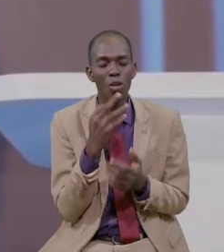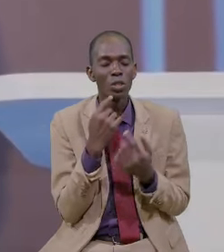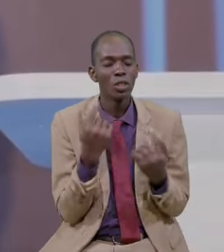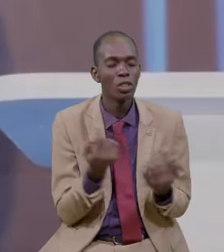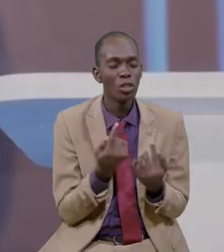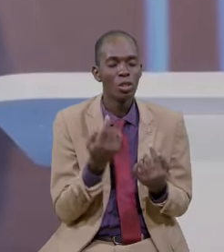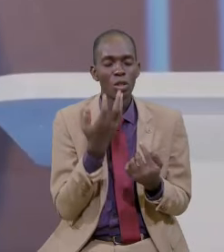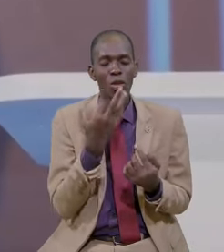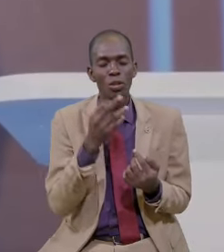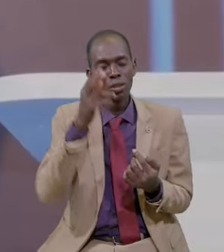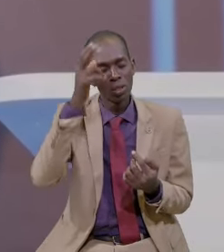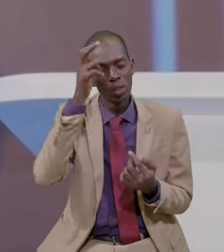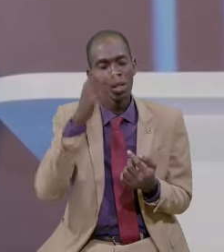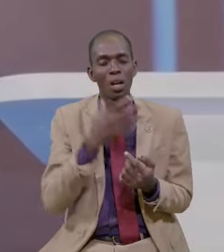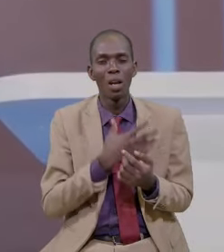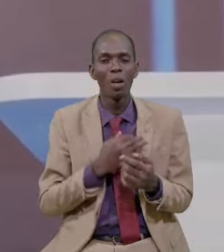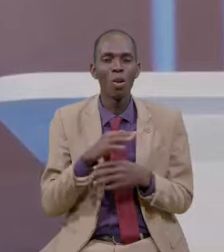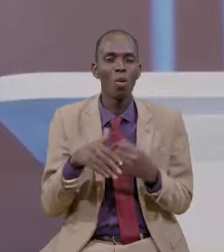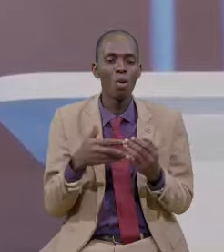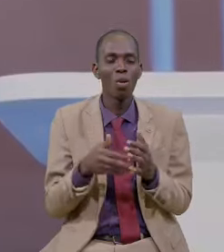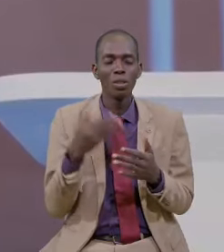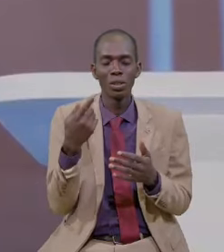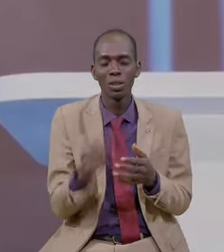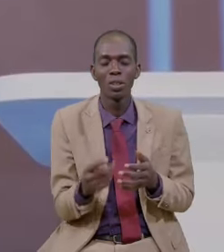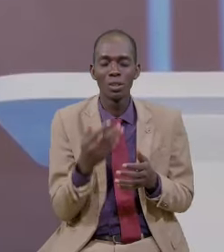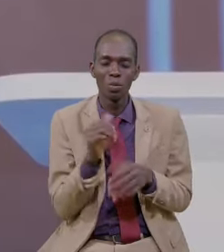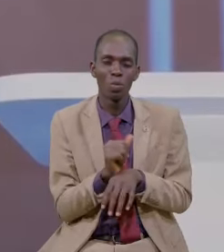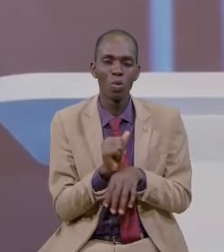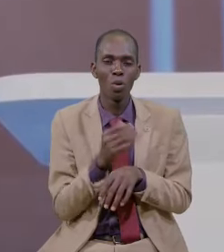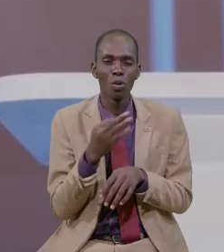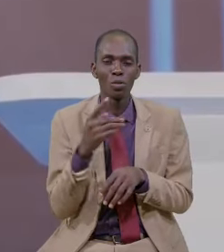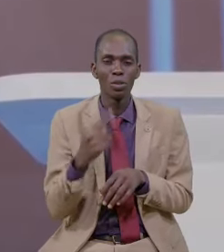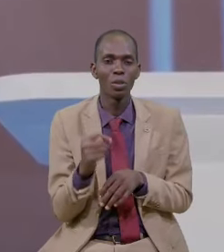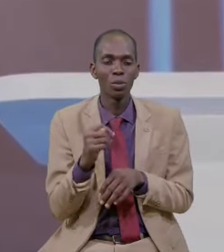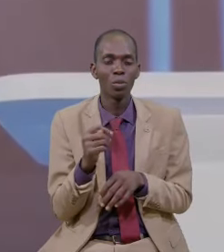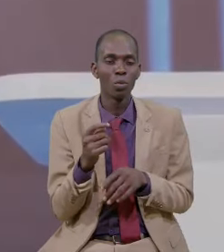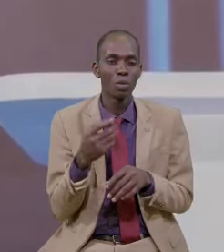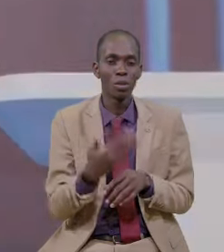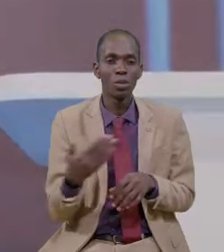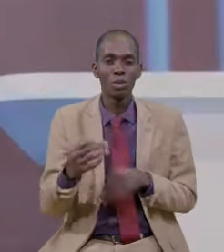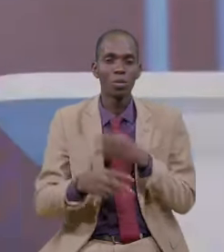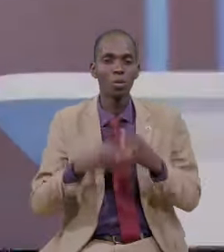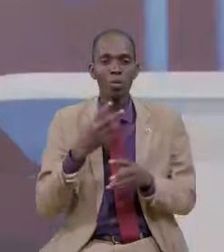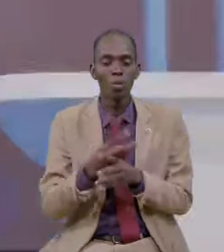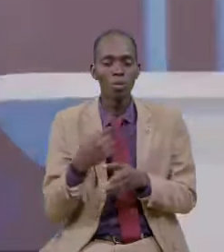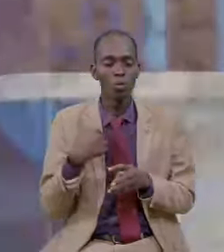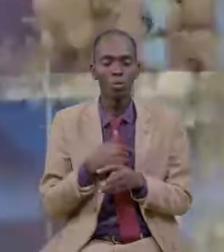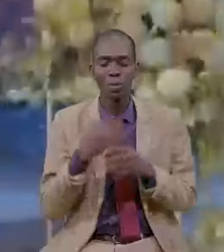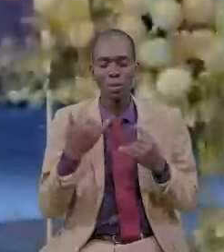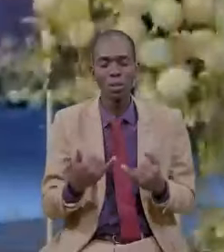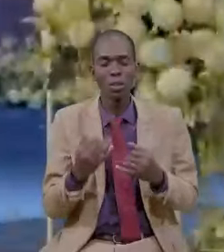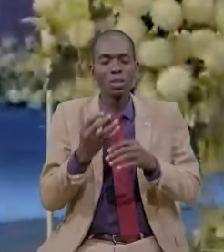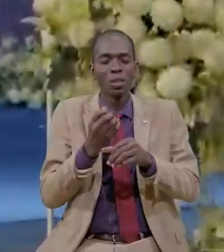the sensualities of the world. And we have that freedom, salvation from the